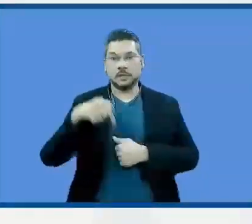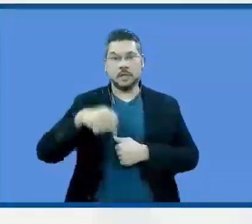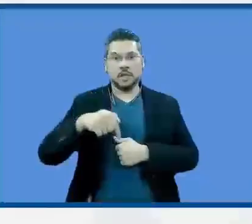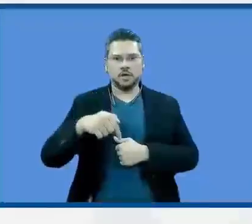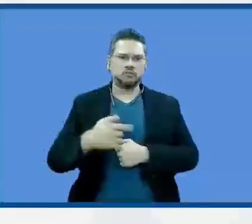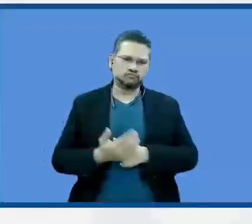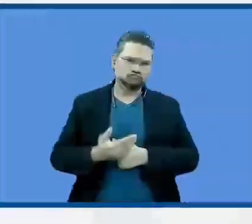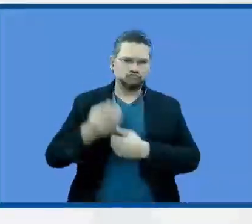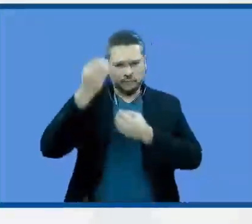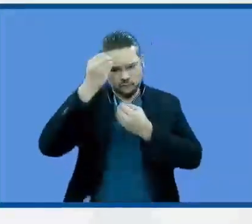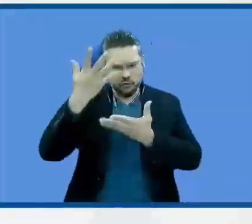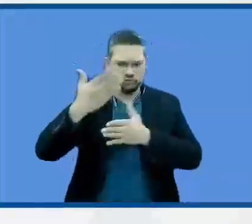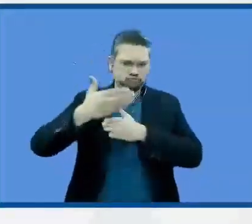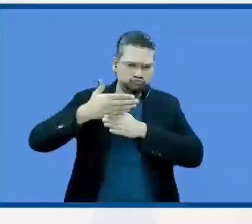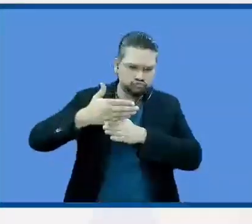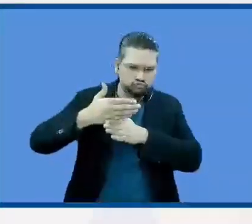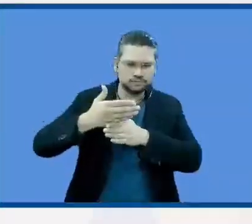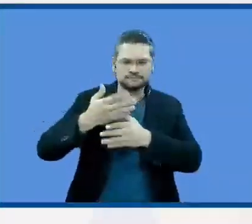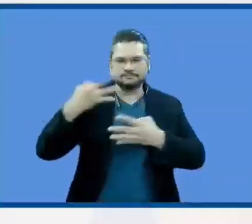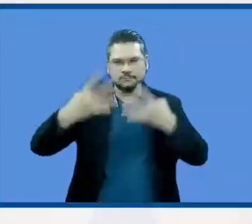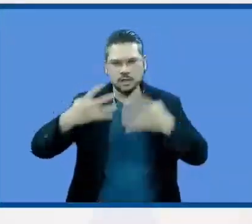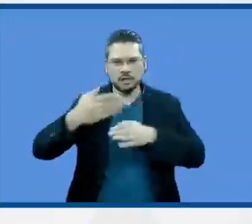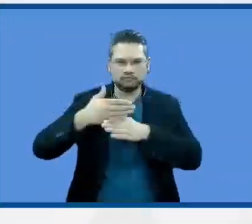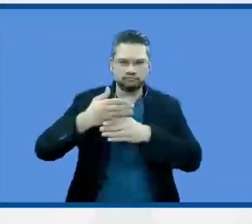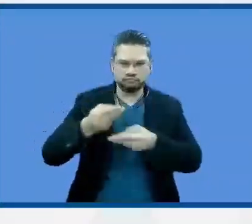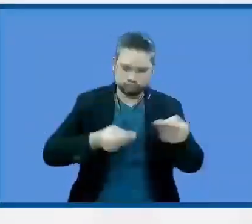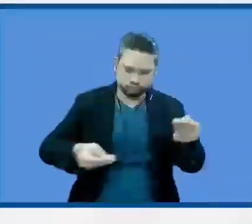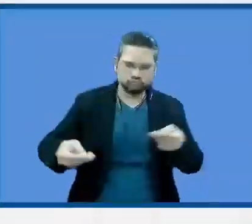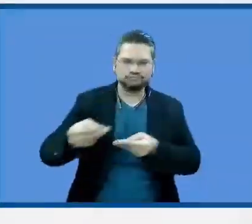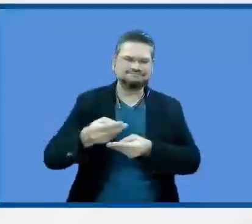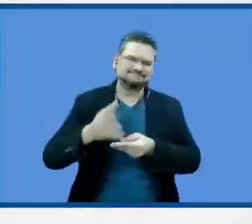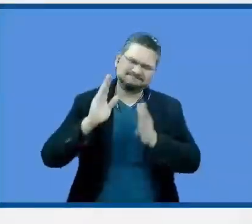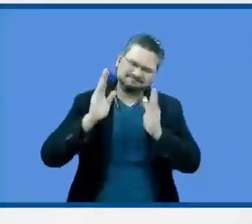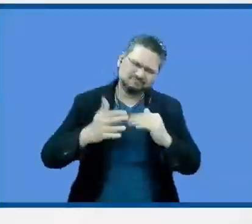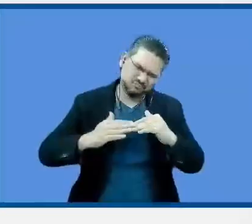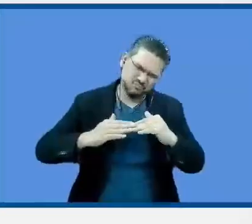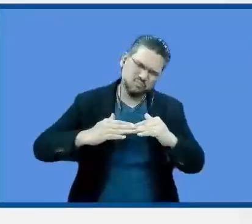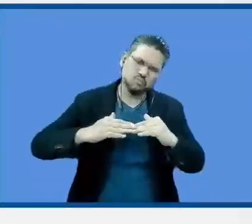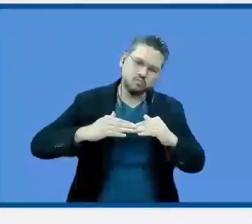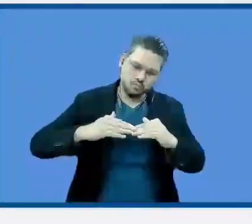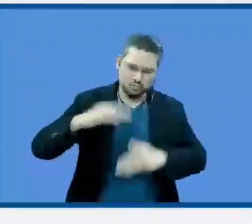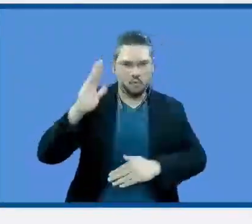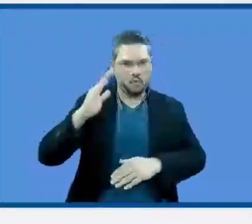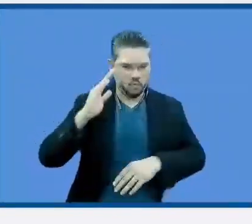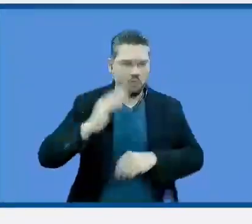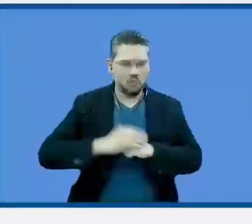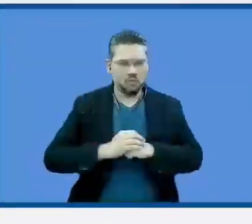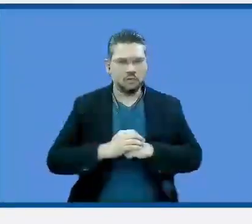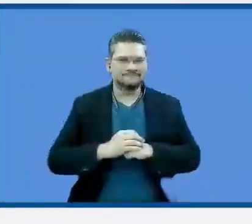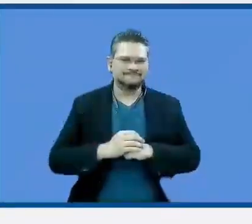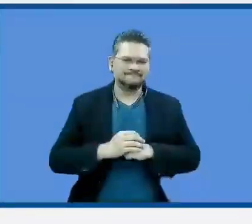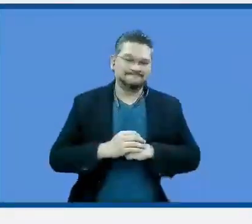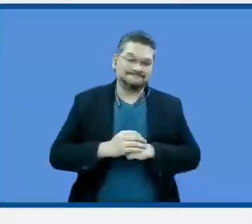and data, it's something which I think we need to do more of. But since we only have a few moments